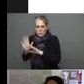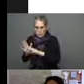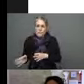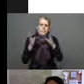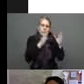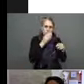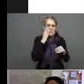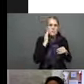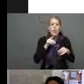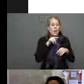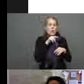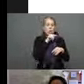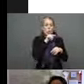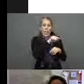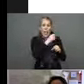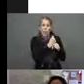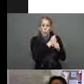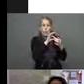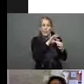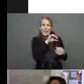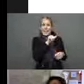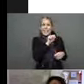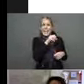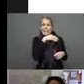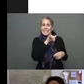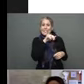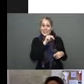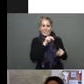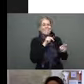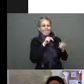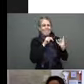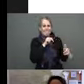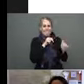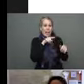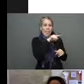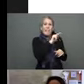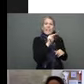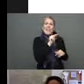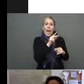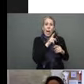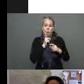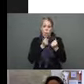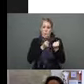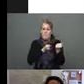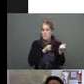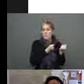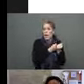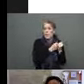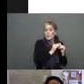work you did with Yasmin, um, where it seemed like the noun bias in that case was a little bit less, um,